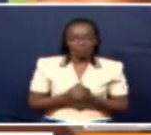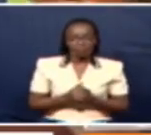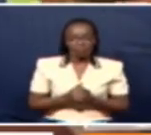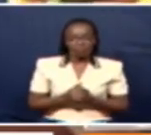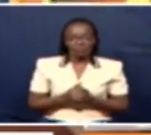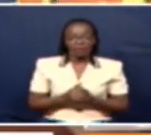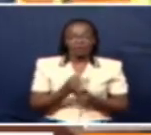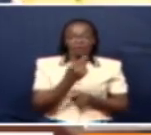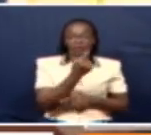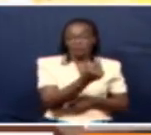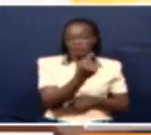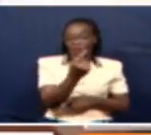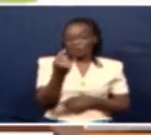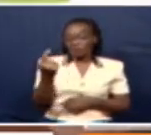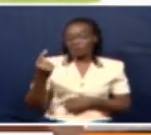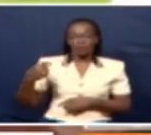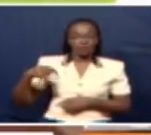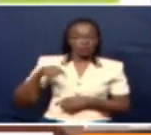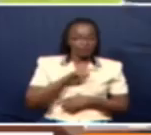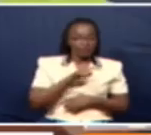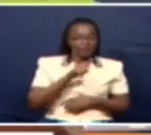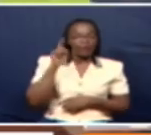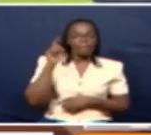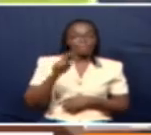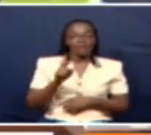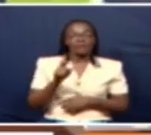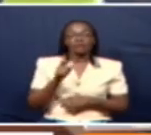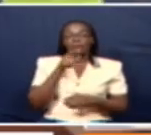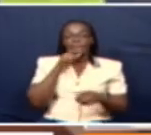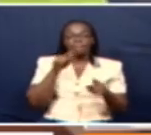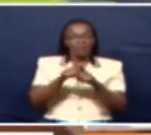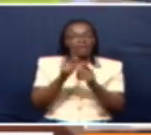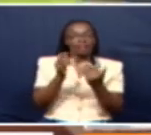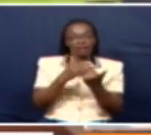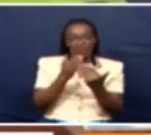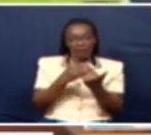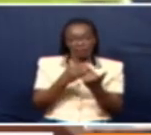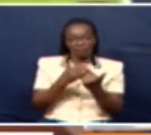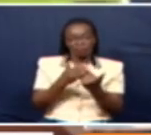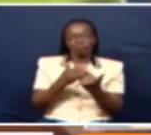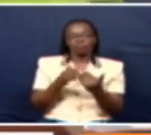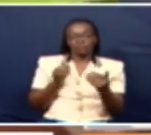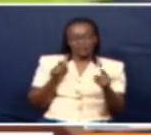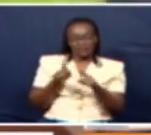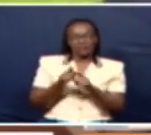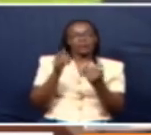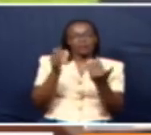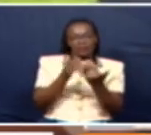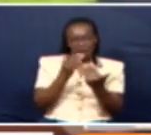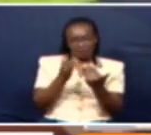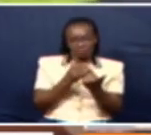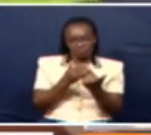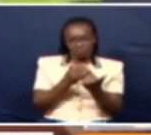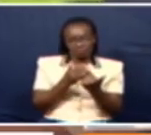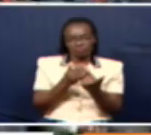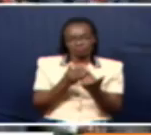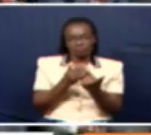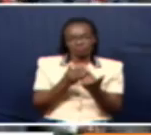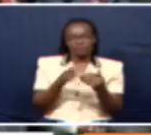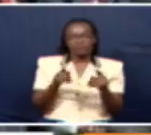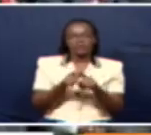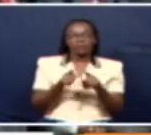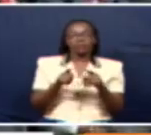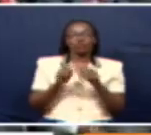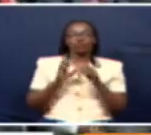each and every one of us be our brother's keeper, our sister's keeper. Let us maintain peace.